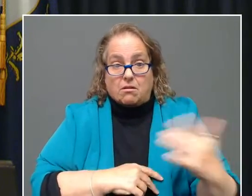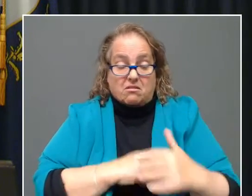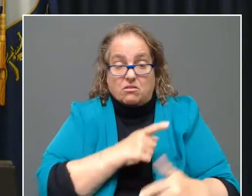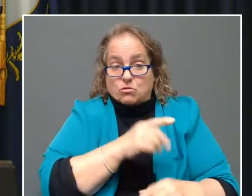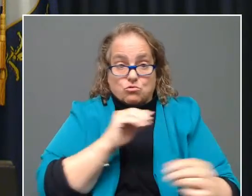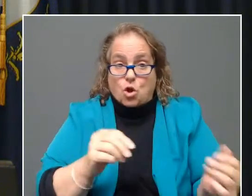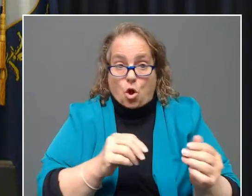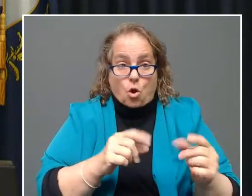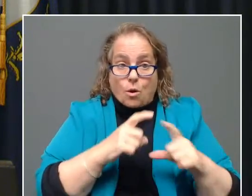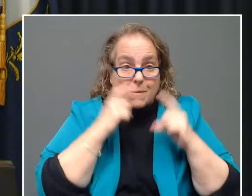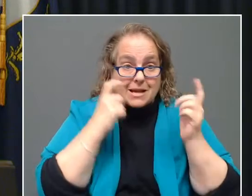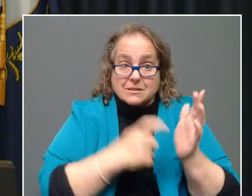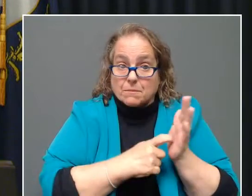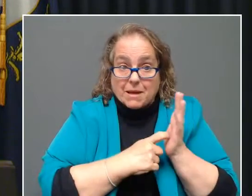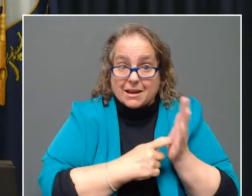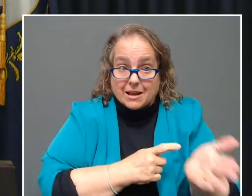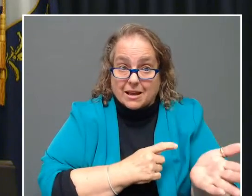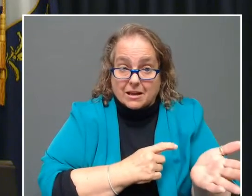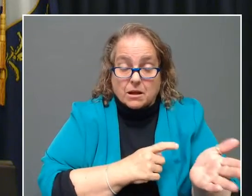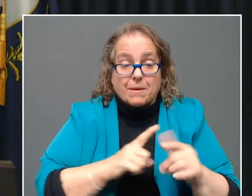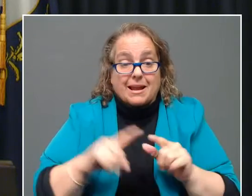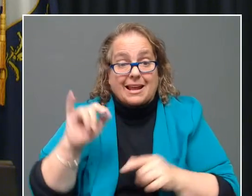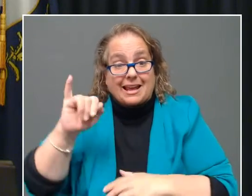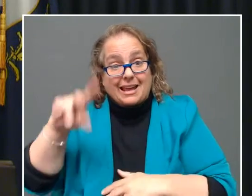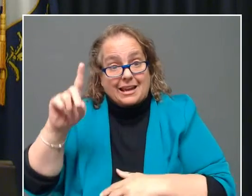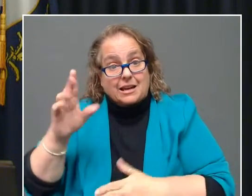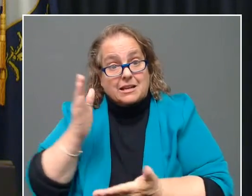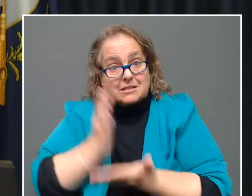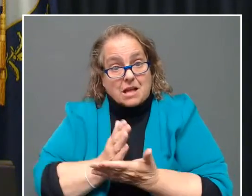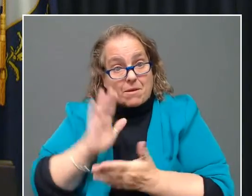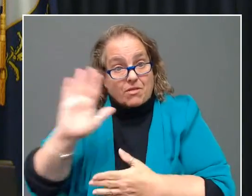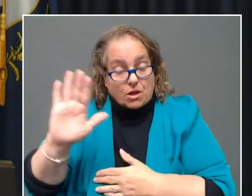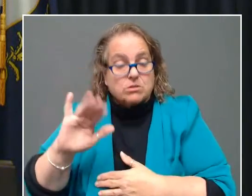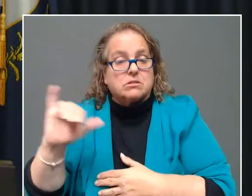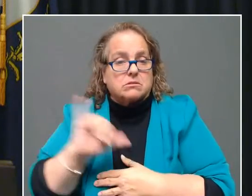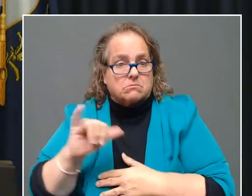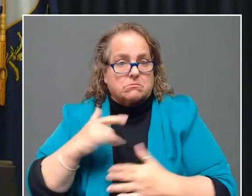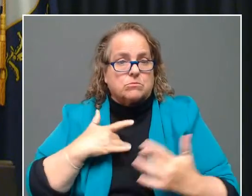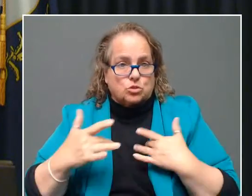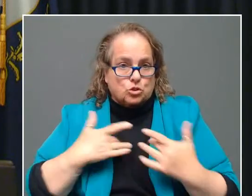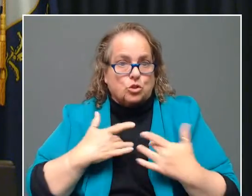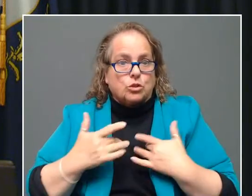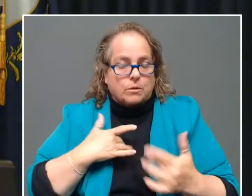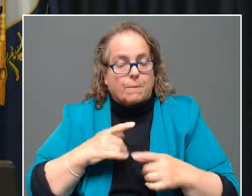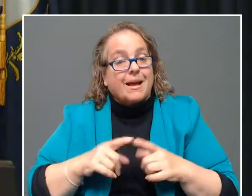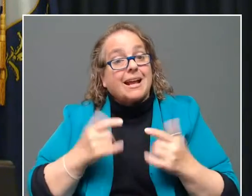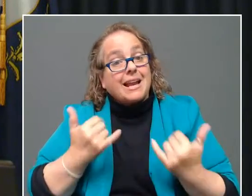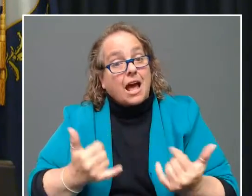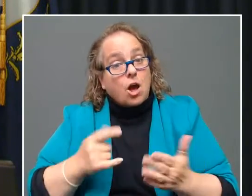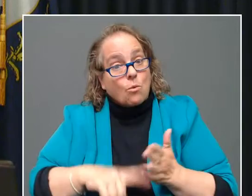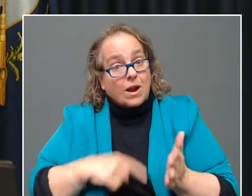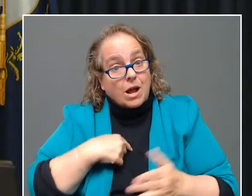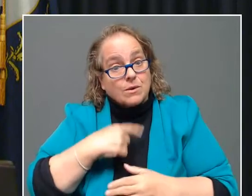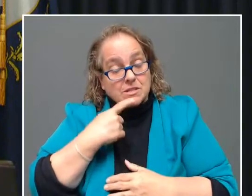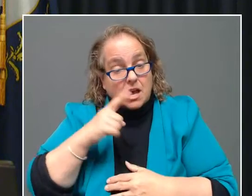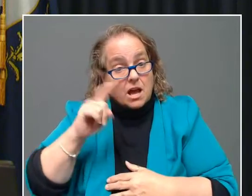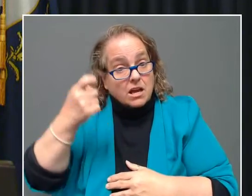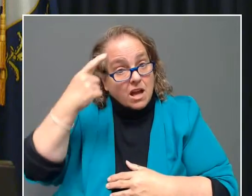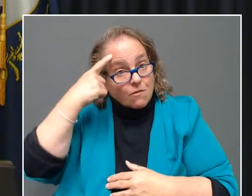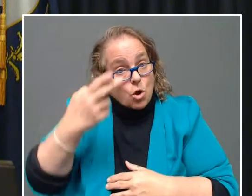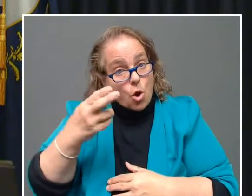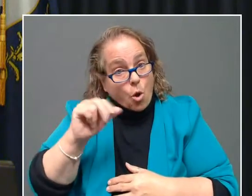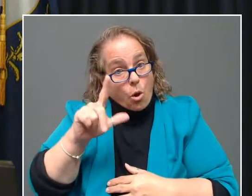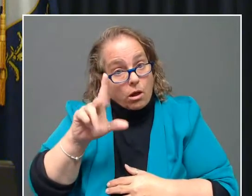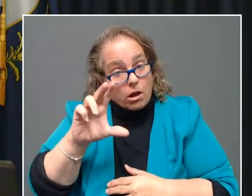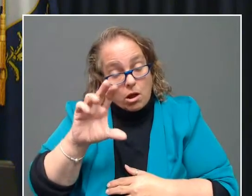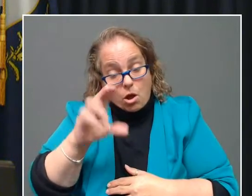for a while. But Indiana ending theirs is also concerning. Now, what I will say is Governor Holcomb has been flexible at different times in the